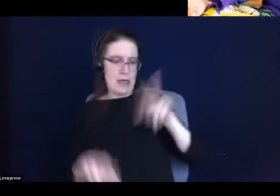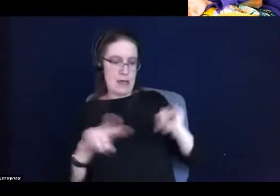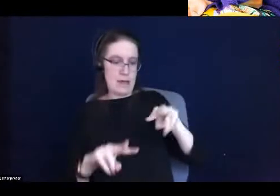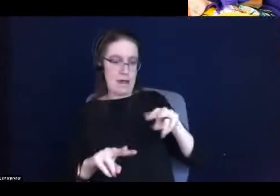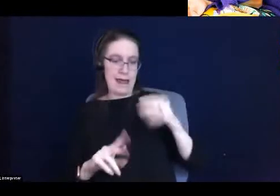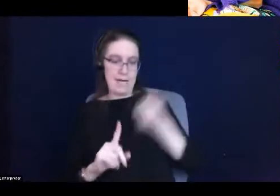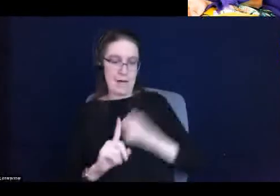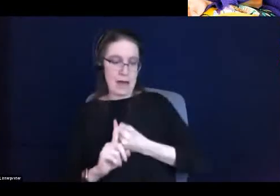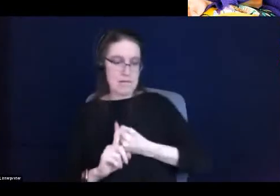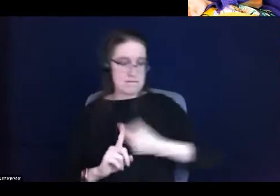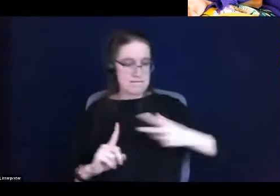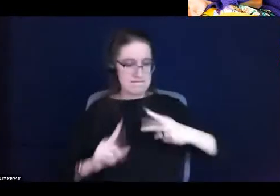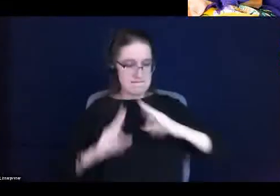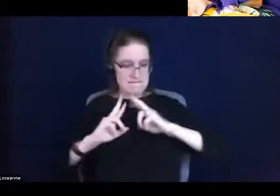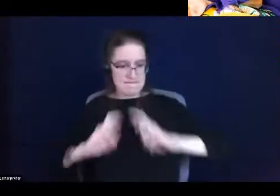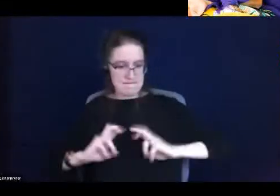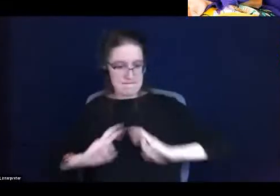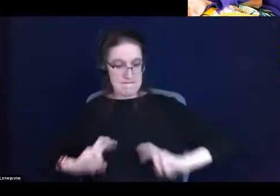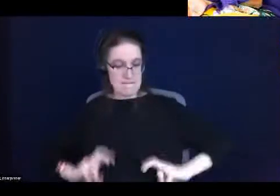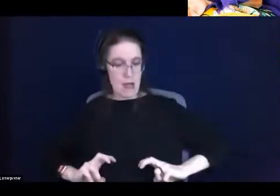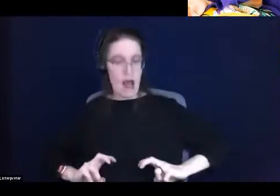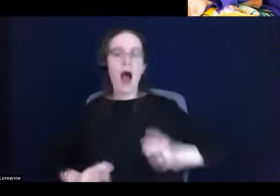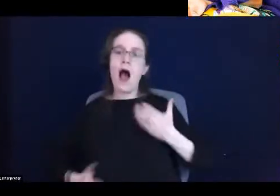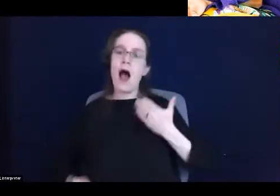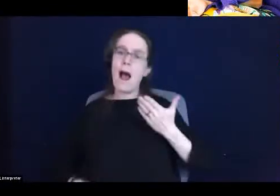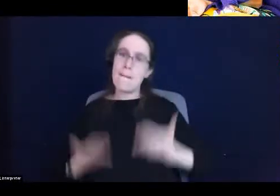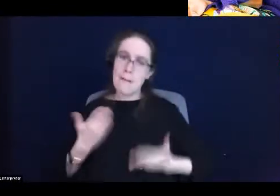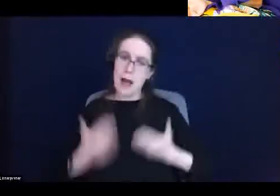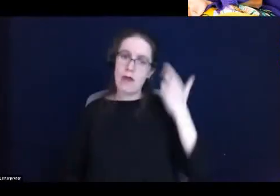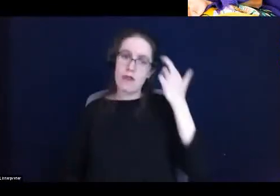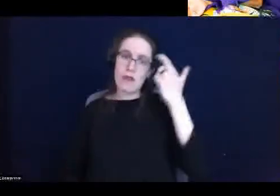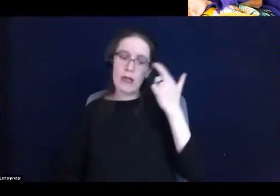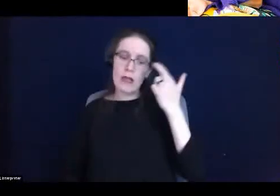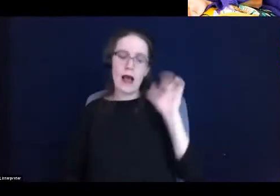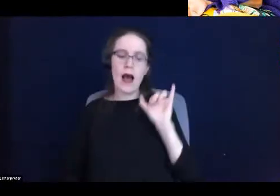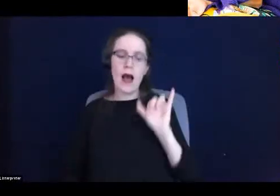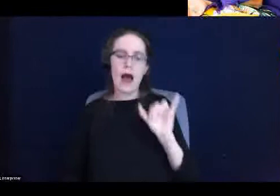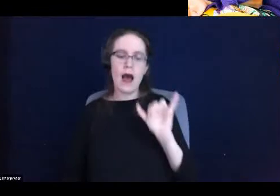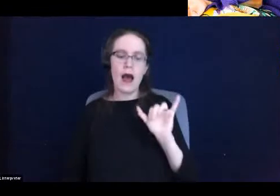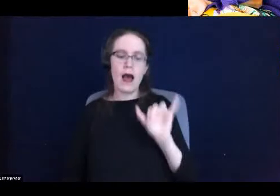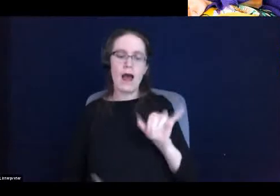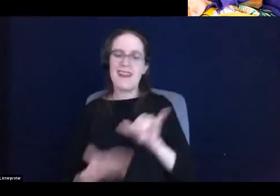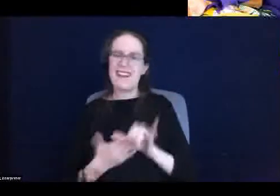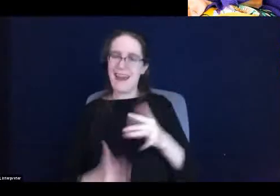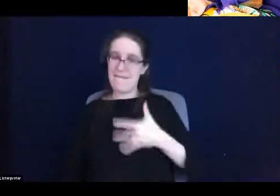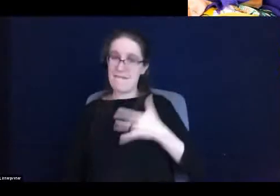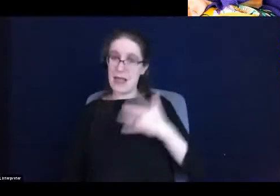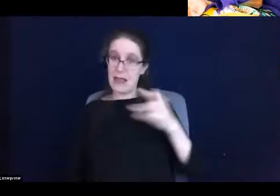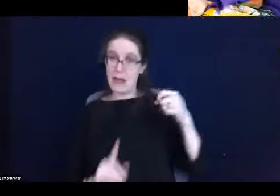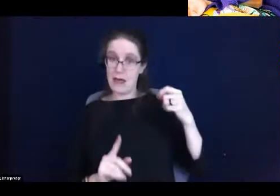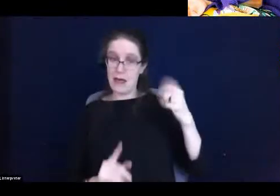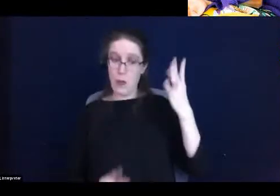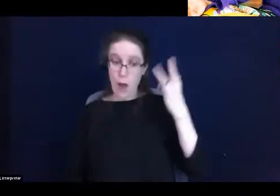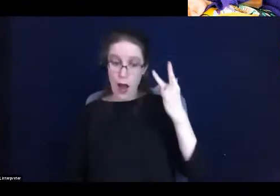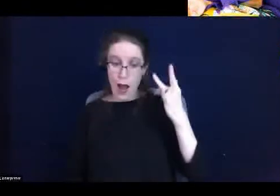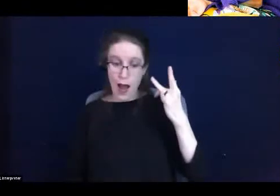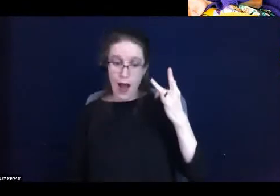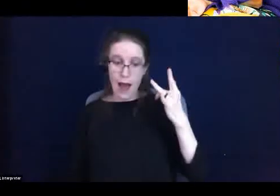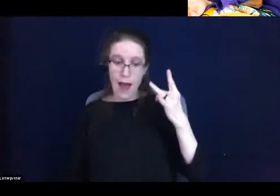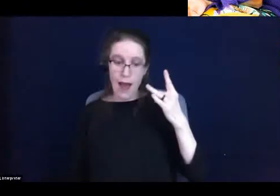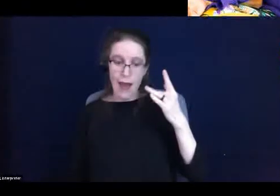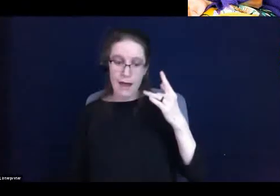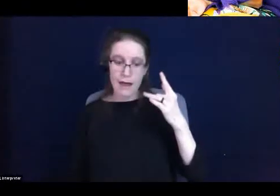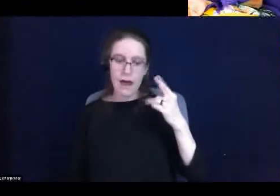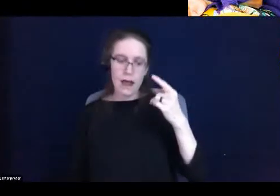little bit more, I might realize that that feeling is because they remind me of a person who broke my heart a long time